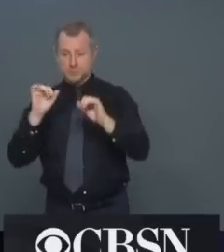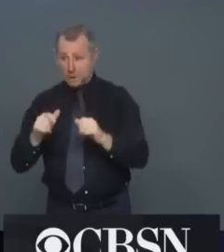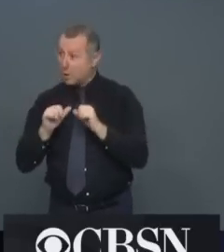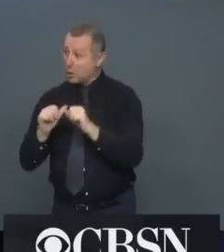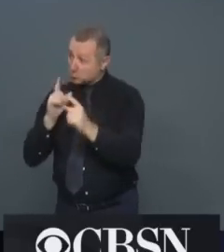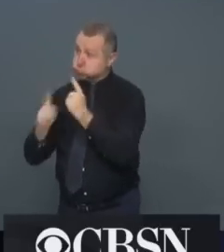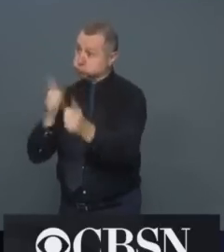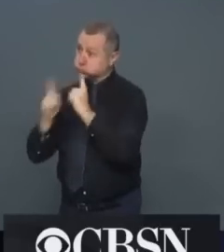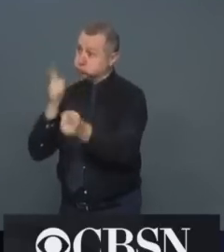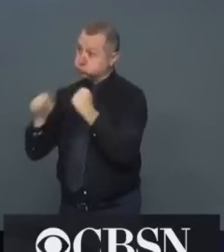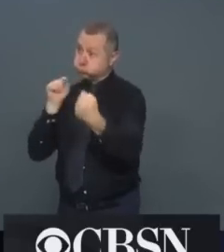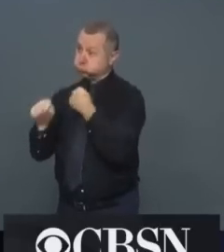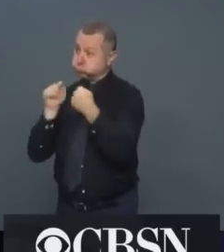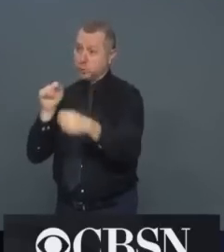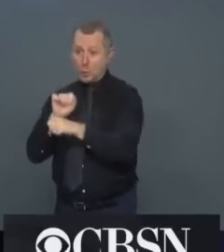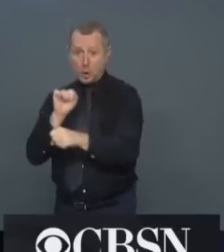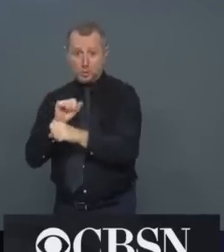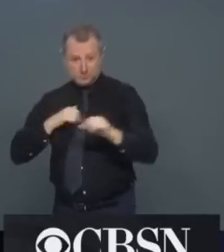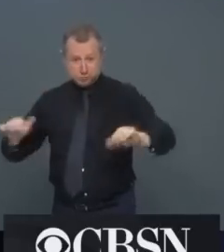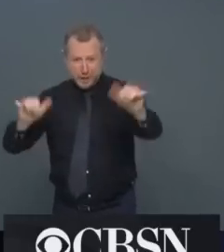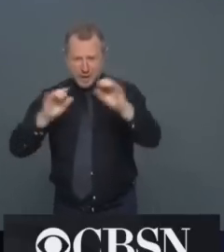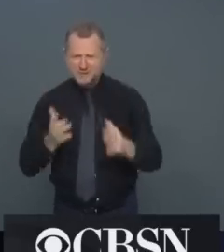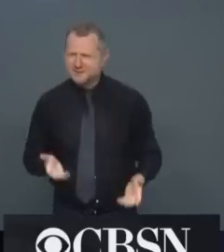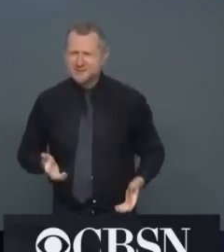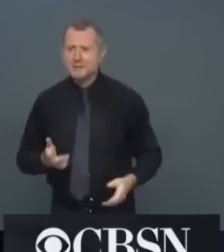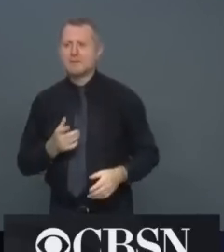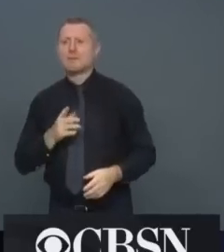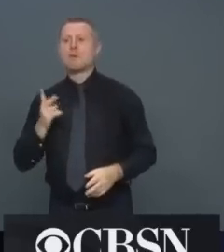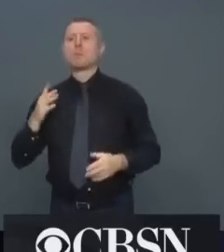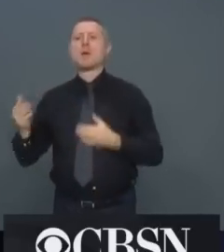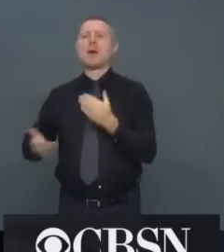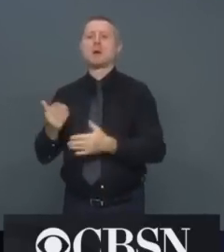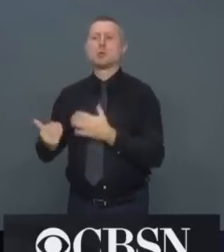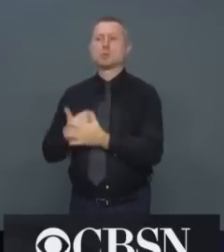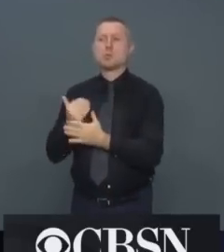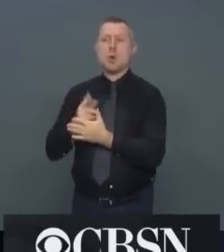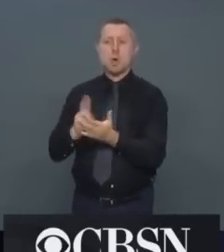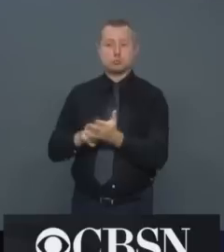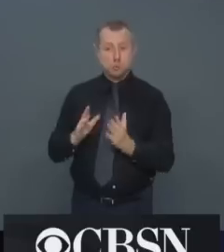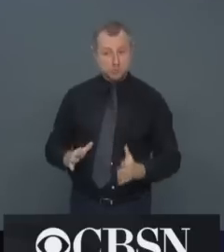justification? They hired all these new contractors. They're cleaning. They passed the. While the trains are running,